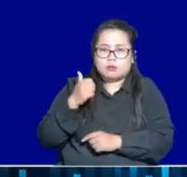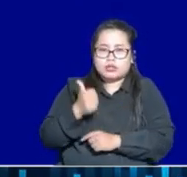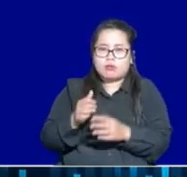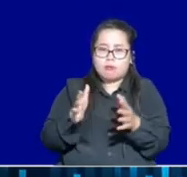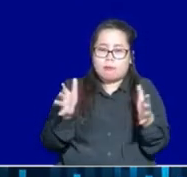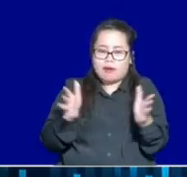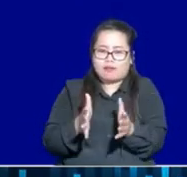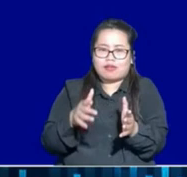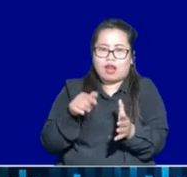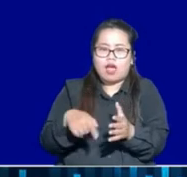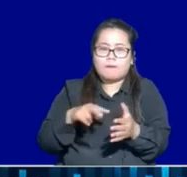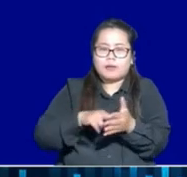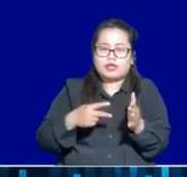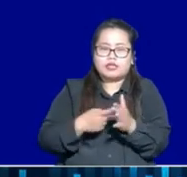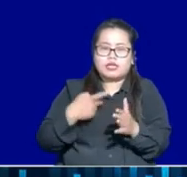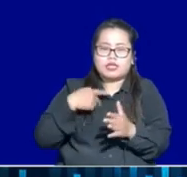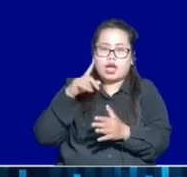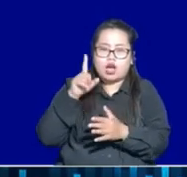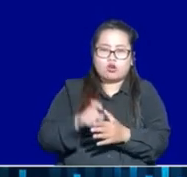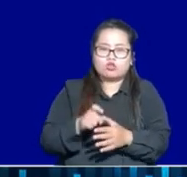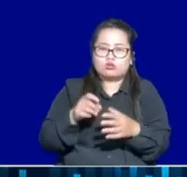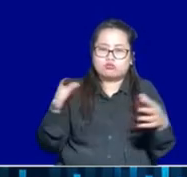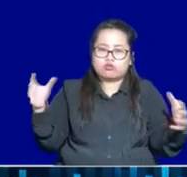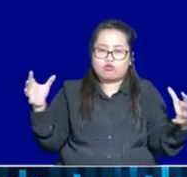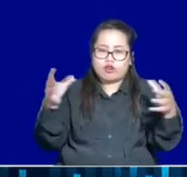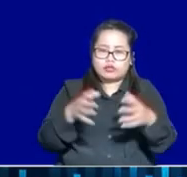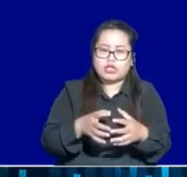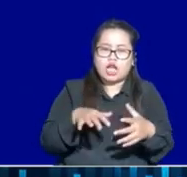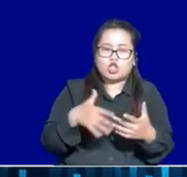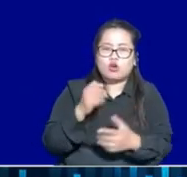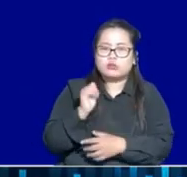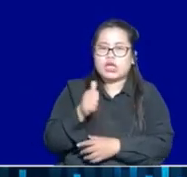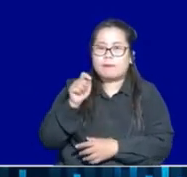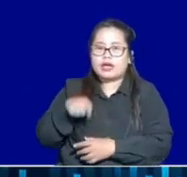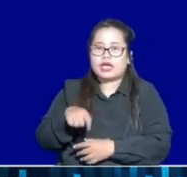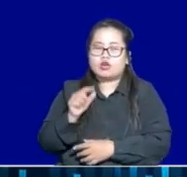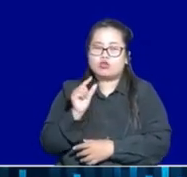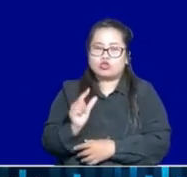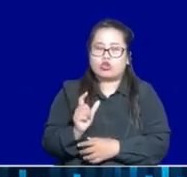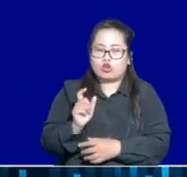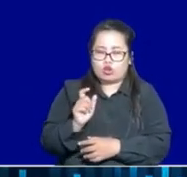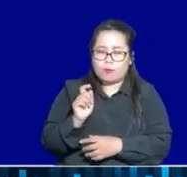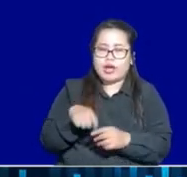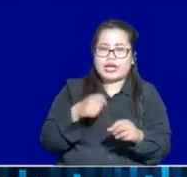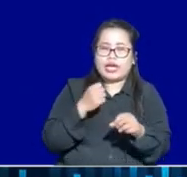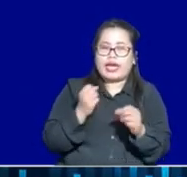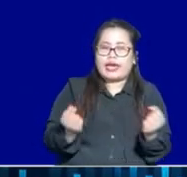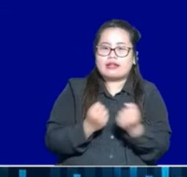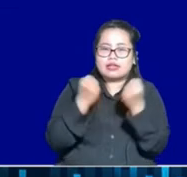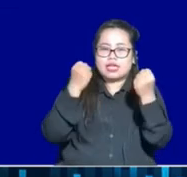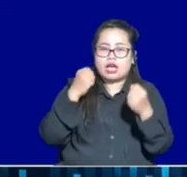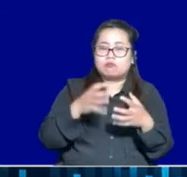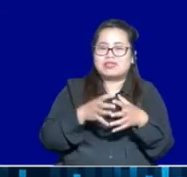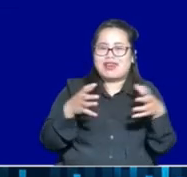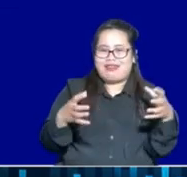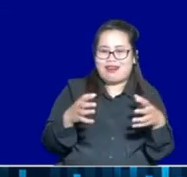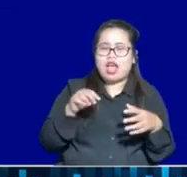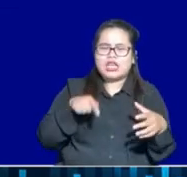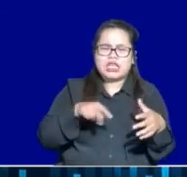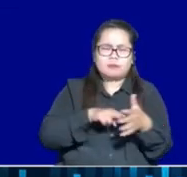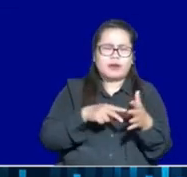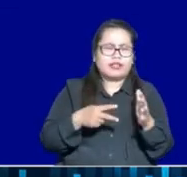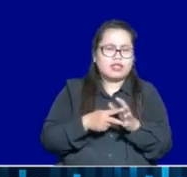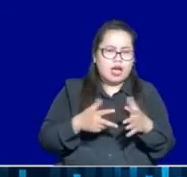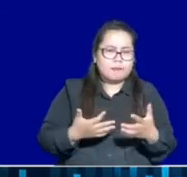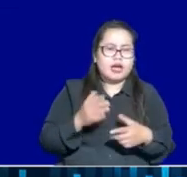amount of energy, so you waste a lot of energy trying to make it compact. And that means that moving hydrogen is much, much